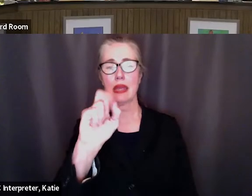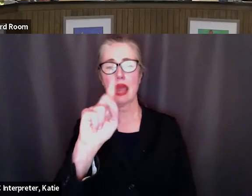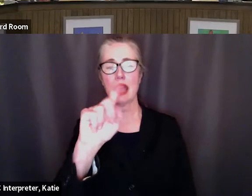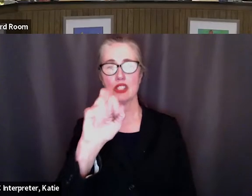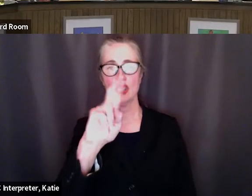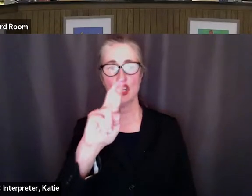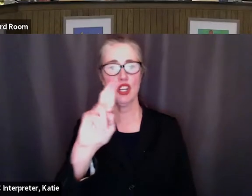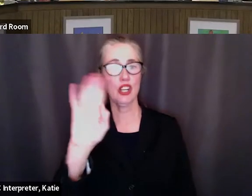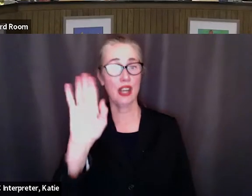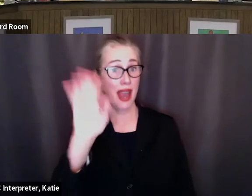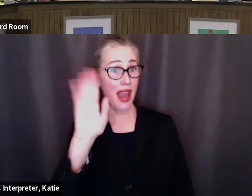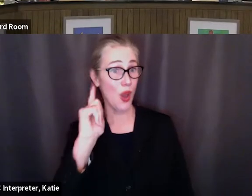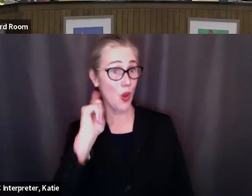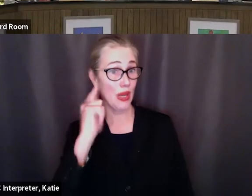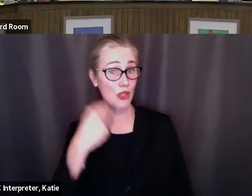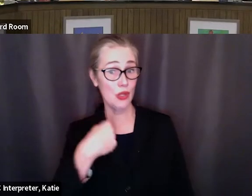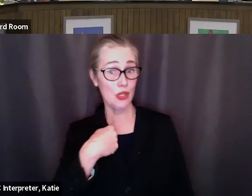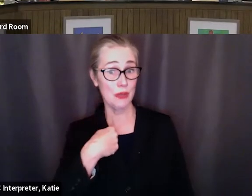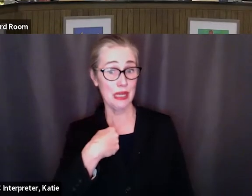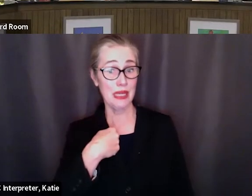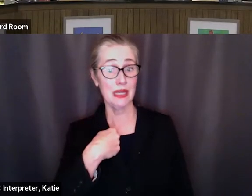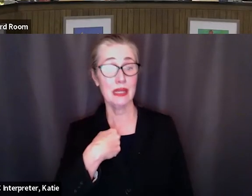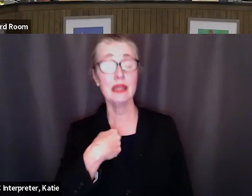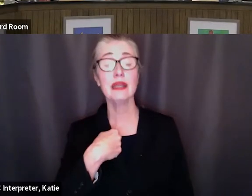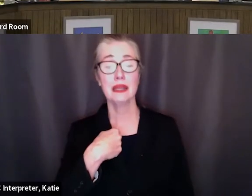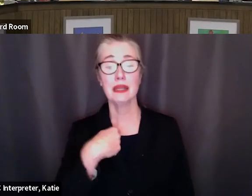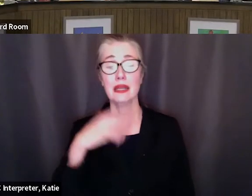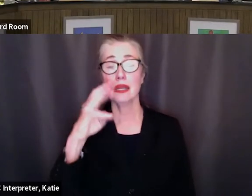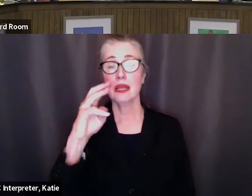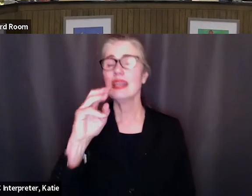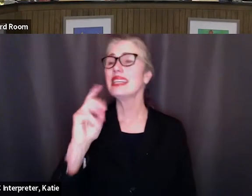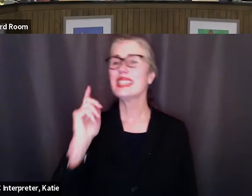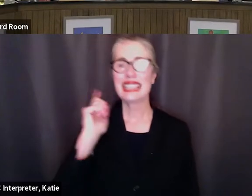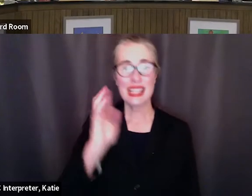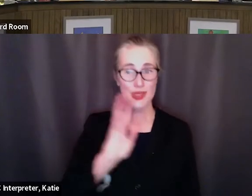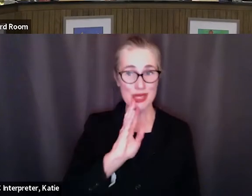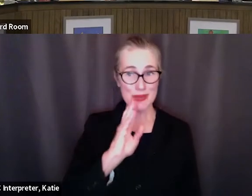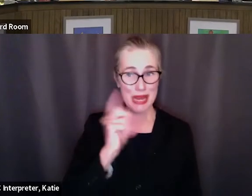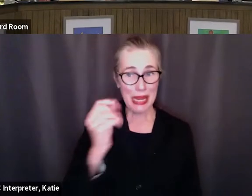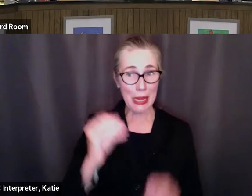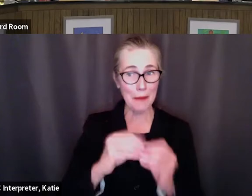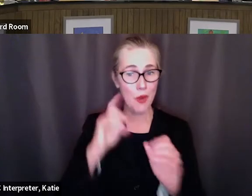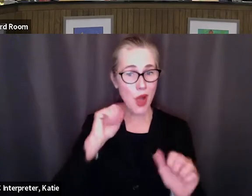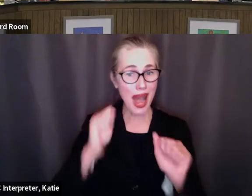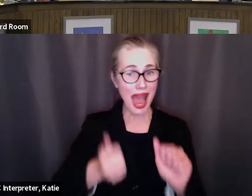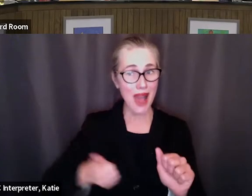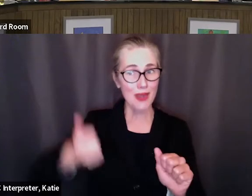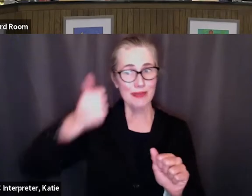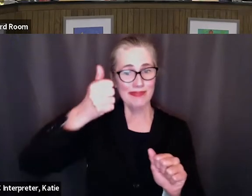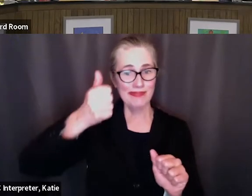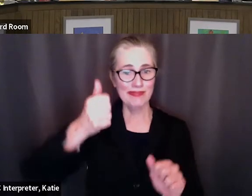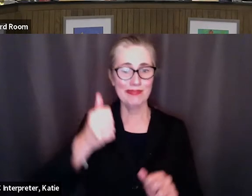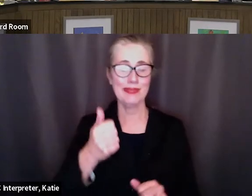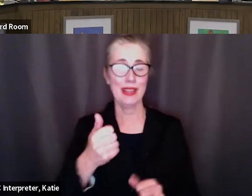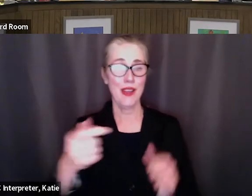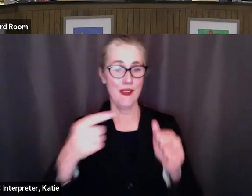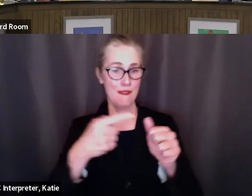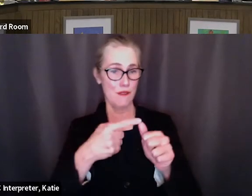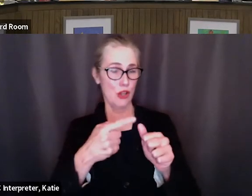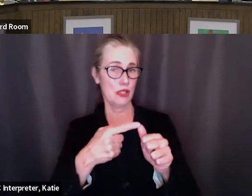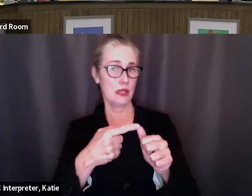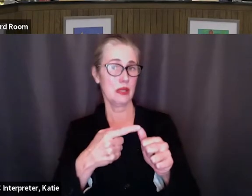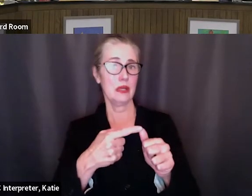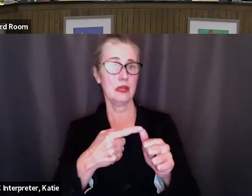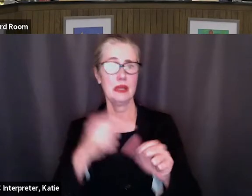hello can you hear me you can speak a little louder please okay um well first of all